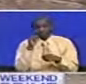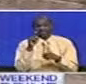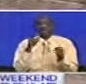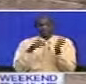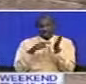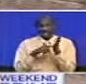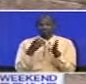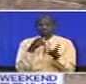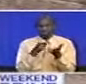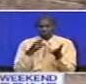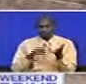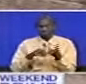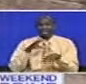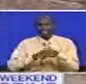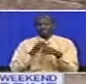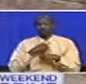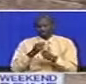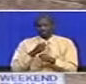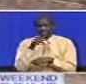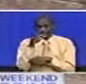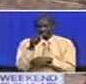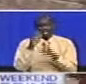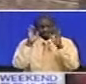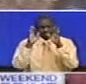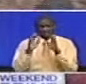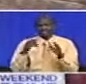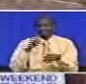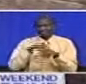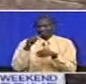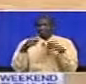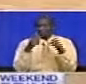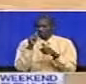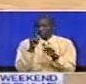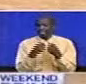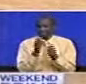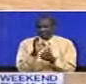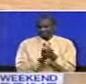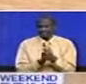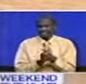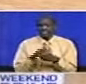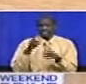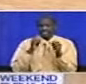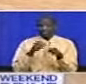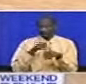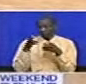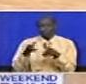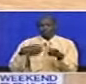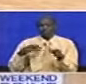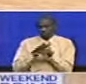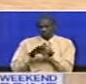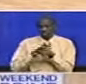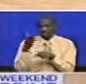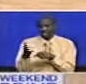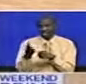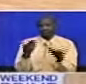League, so wanazidi kugain confidence ambao ni muhimu sana kwa development ya game yao. Kama sasa hivi na watu wameja uwanjani, kwa hivyo hakuna